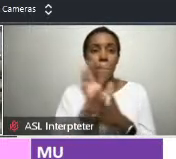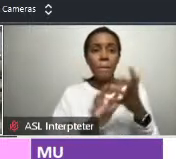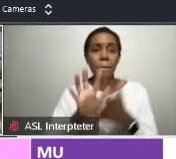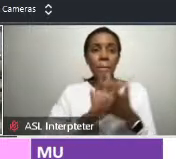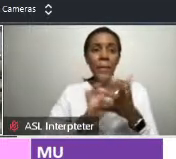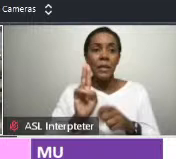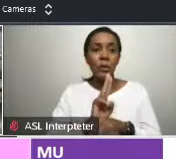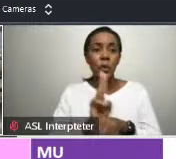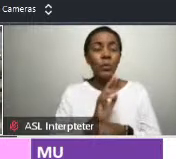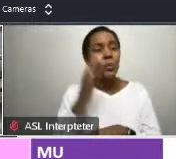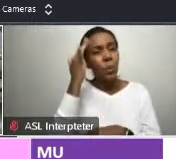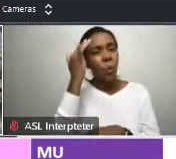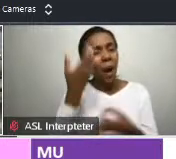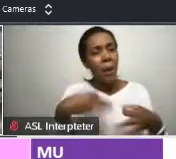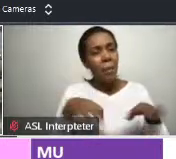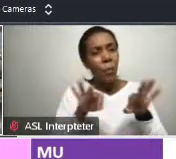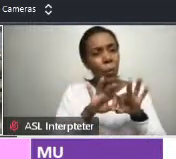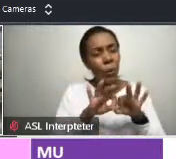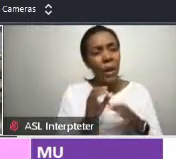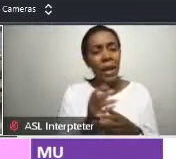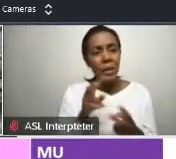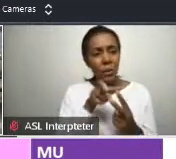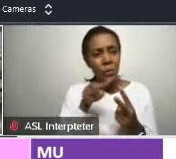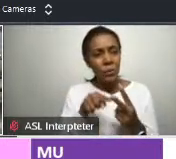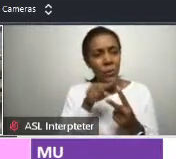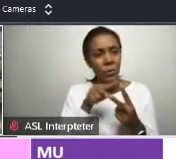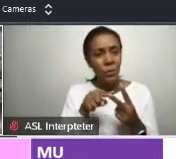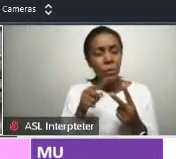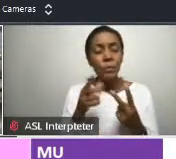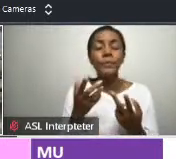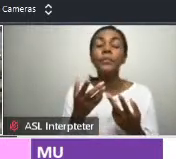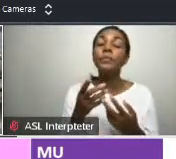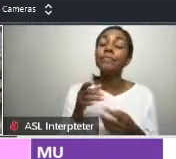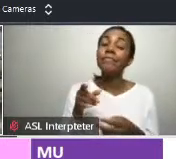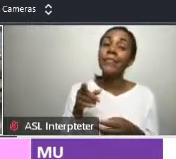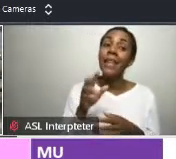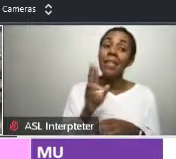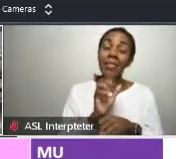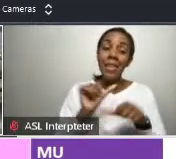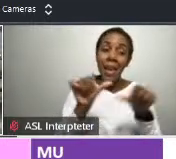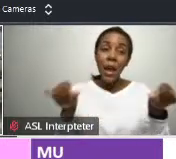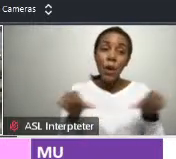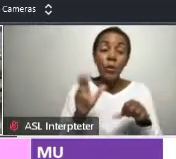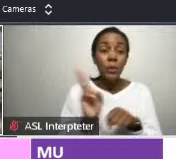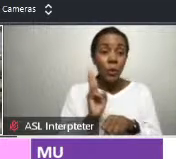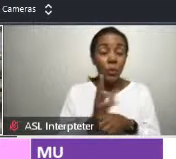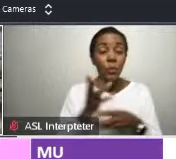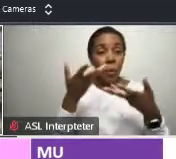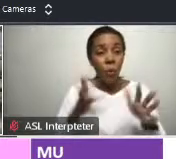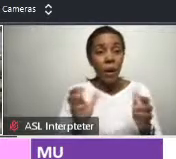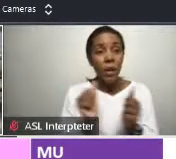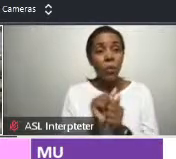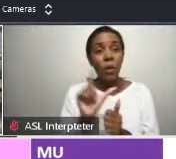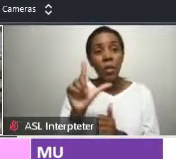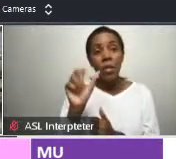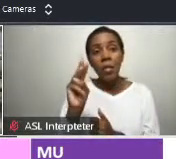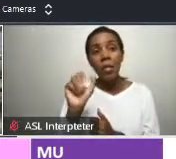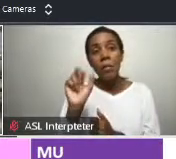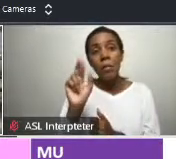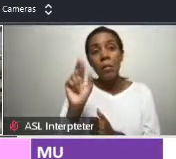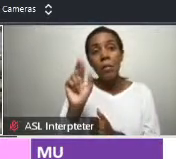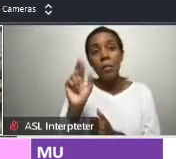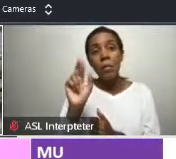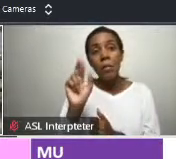two areas important? These, again, are the areas that we've used already with Lamar and Summer. So we're building off of that